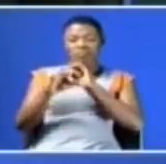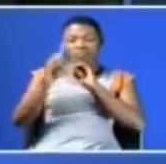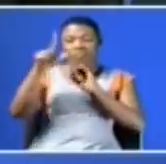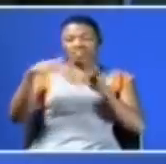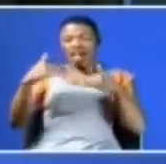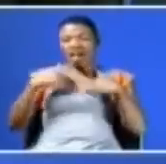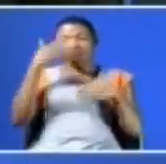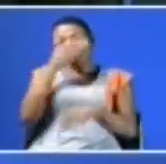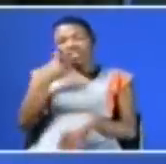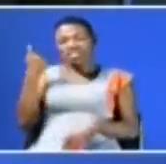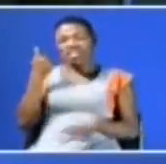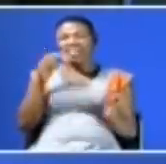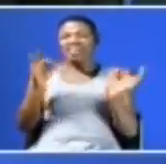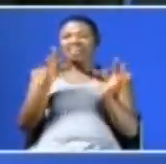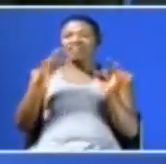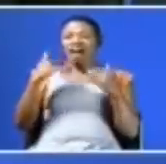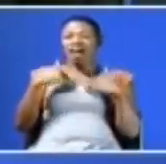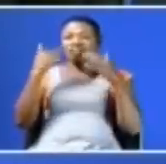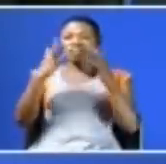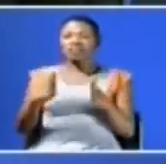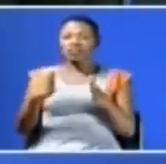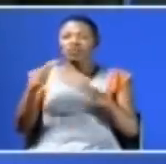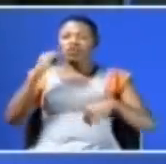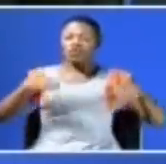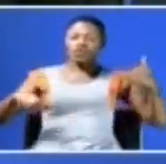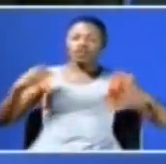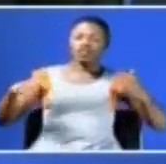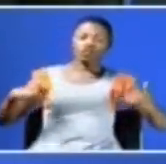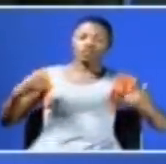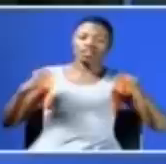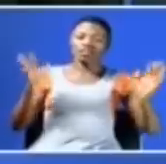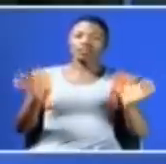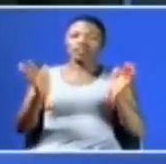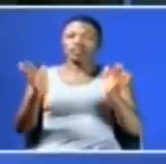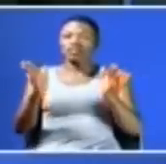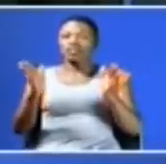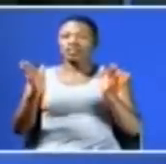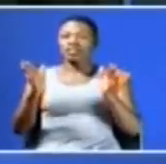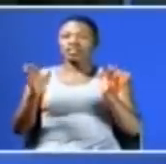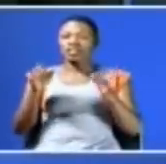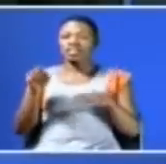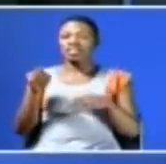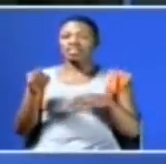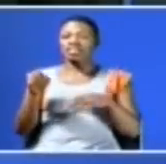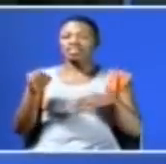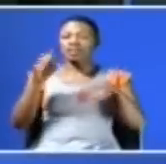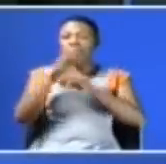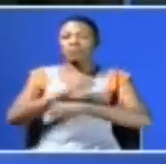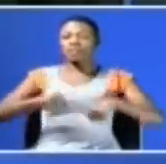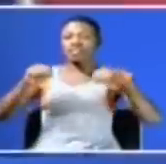If there's anyone who has enjoyed the goodwill of the people, really, this president did. And it's unfortunate